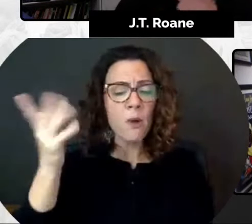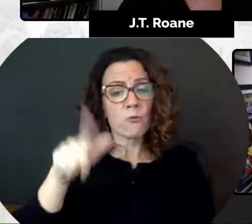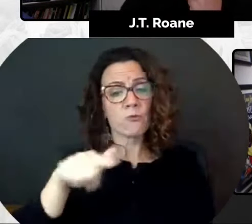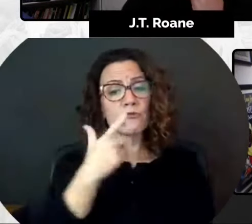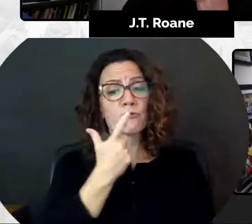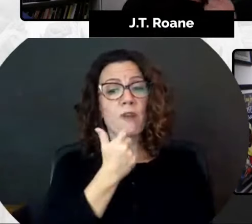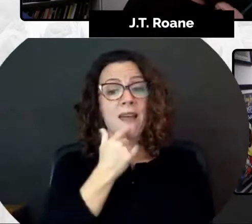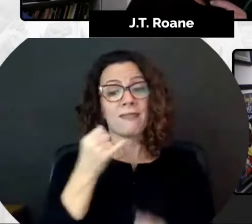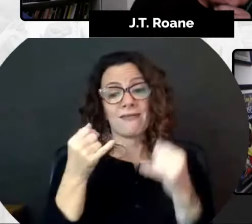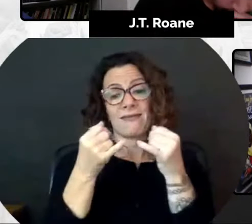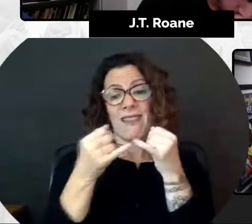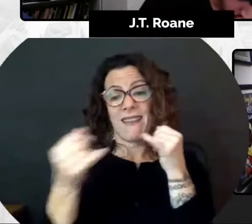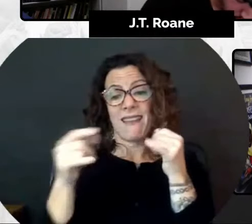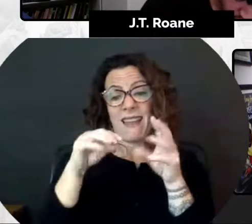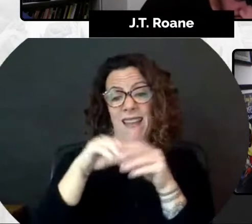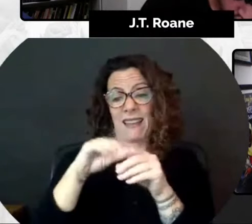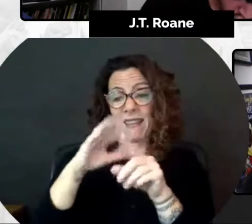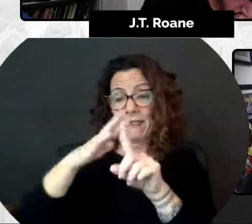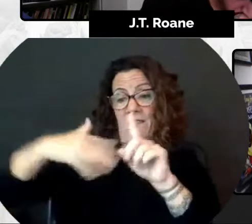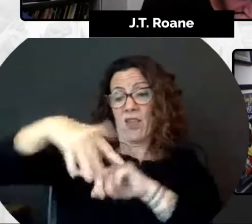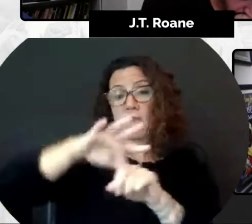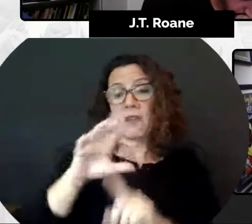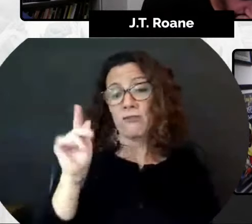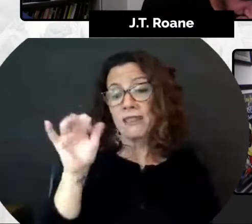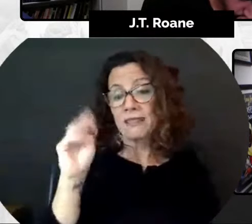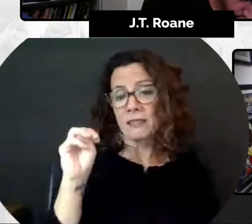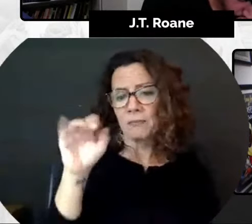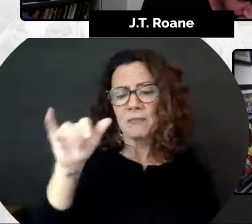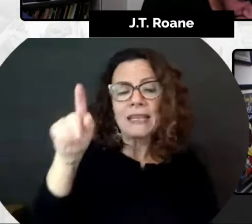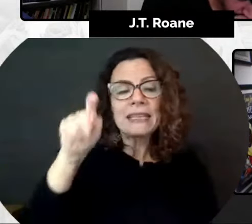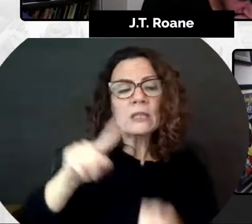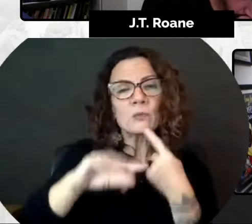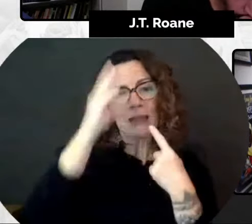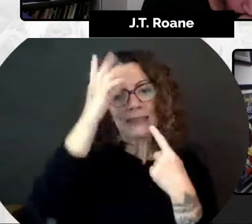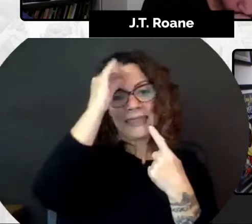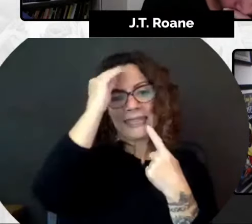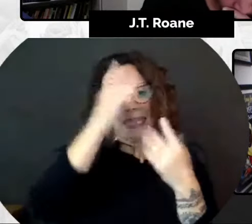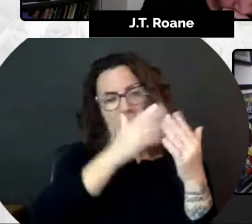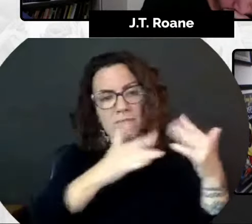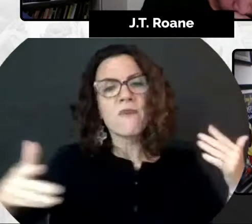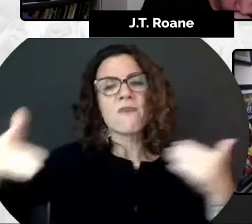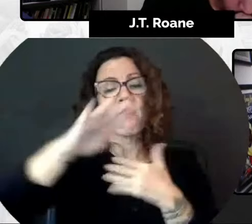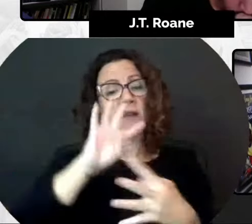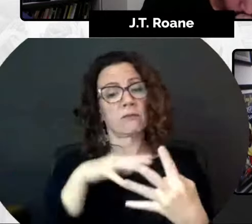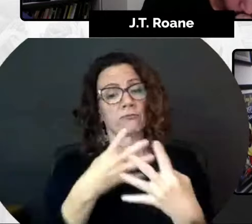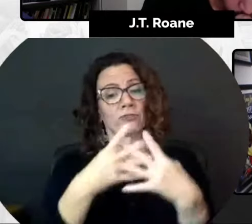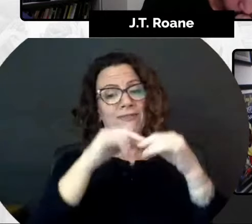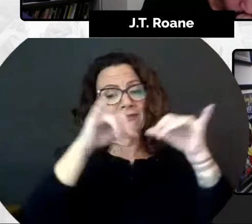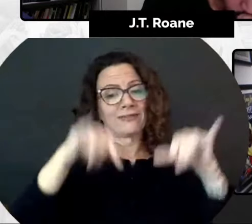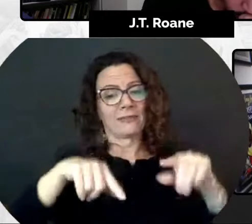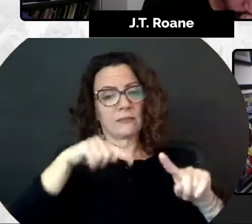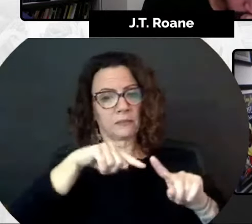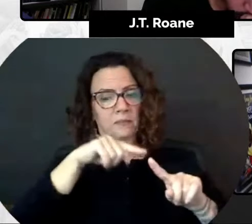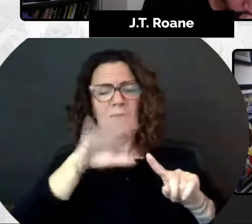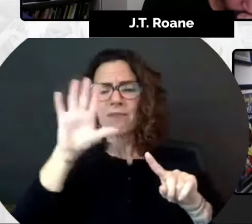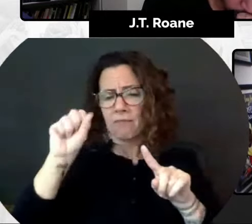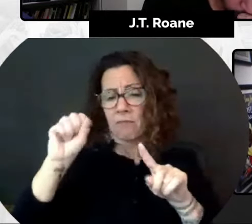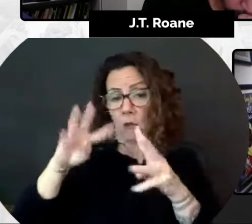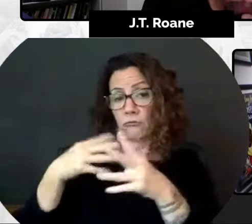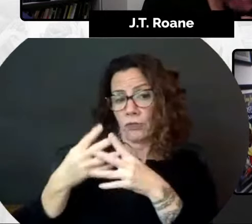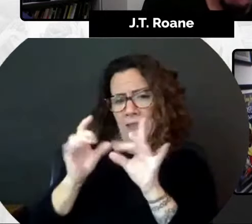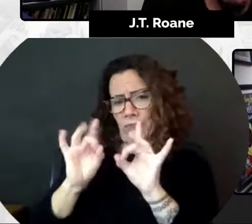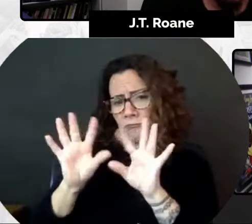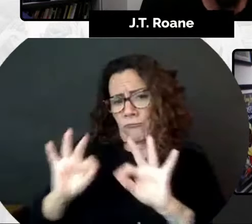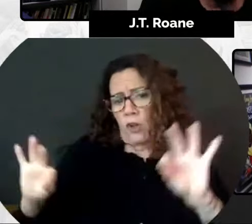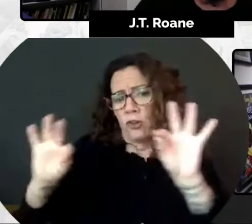beyond even just the site of the prison, although the prison absolutely is kind of critical and then central to this conversation in particular. But a green future, right, is